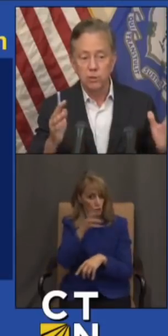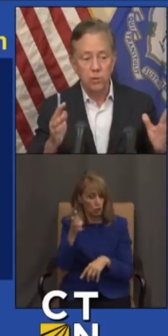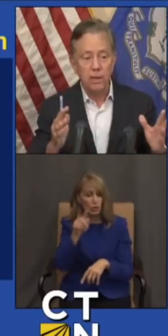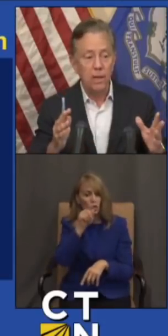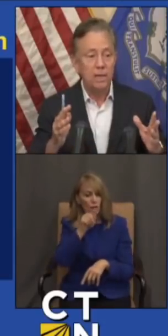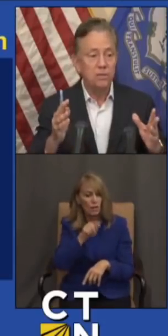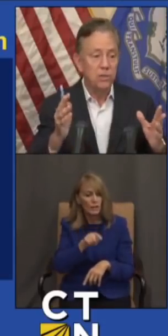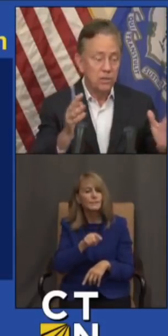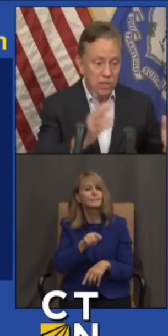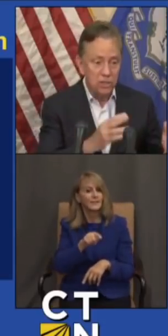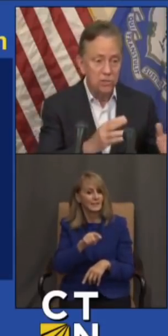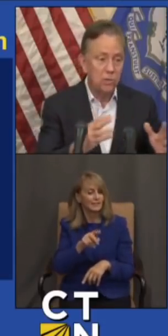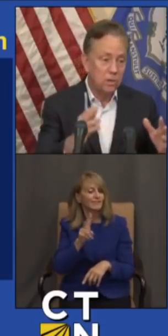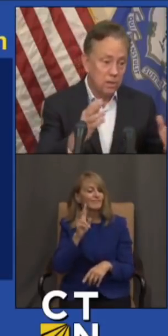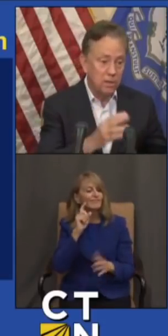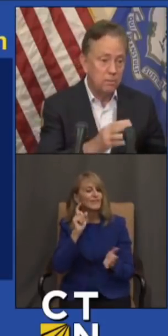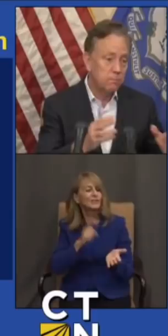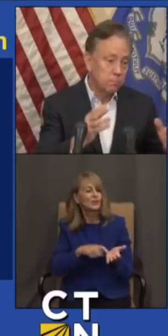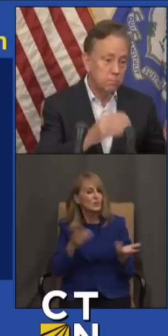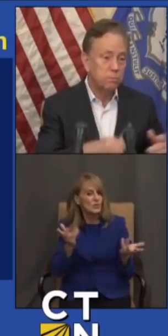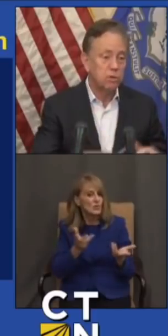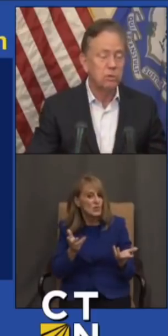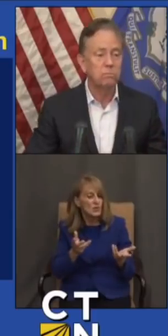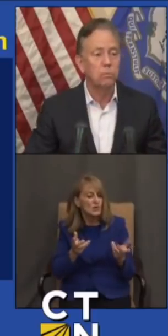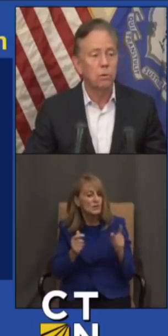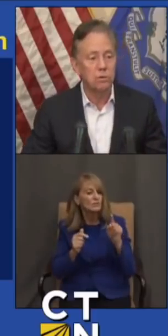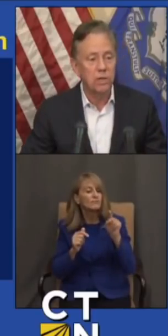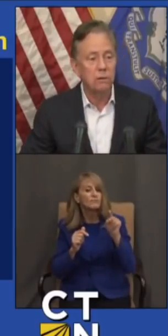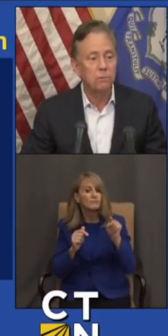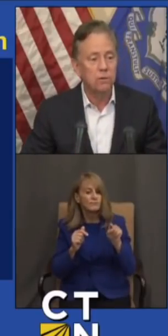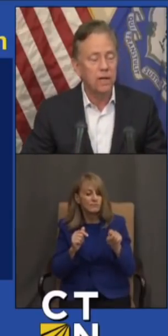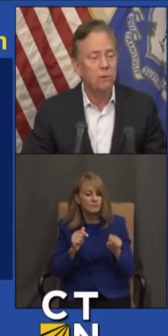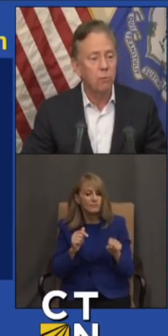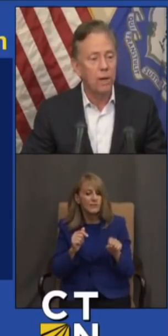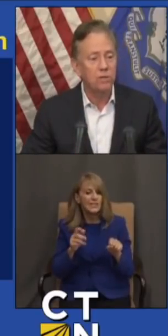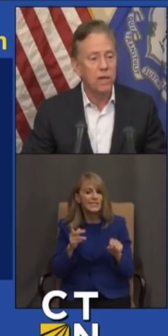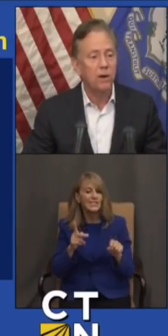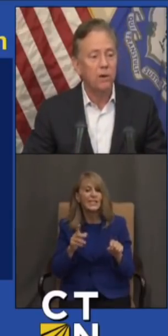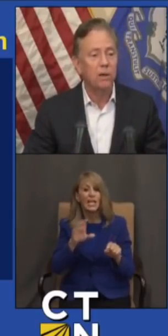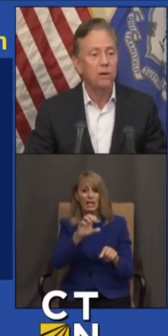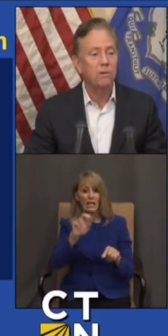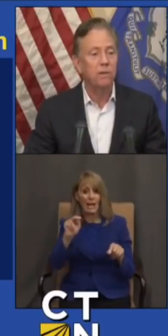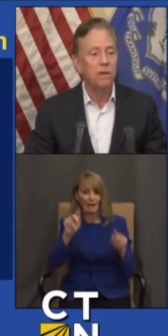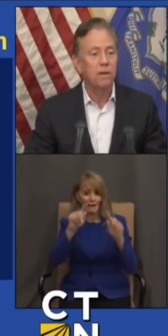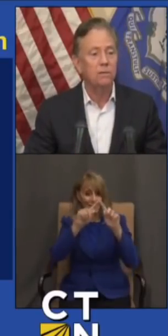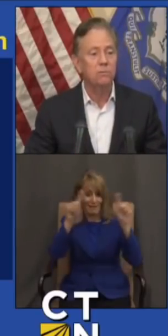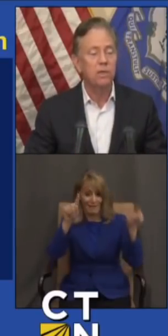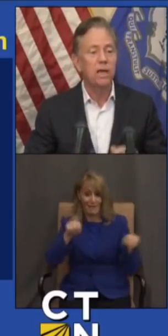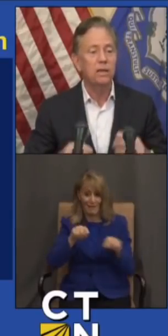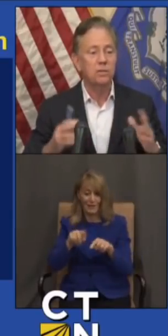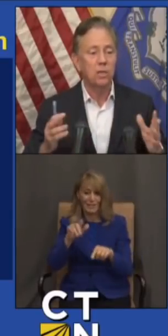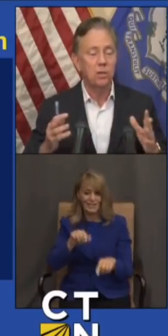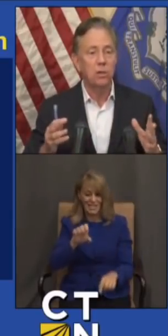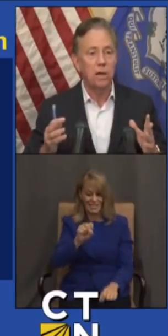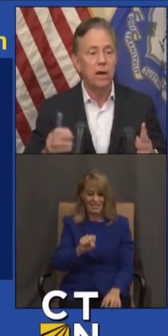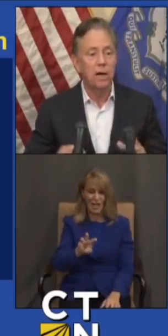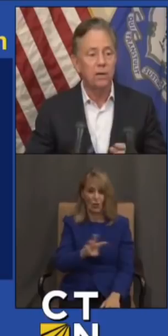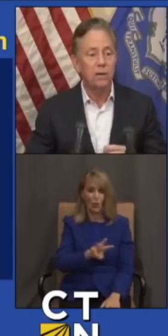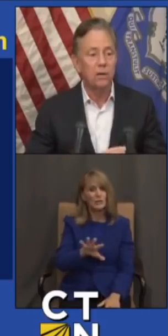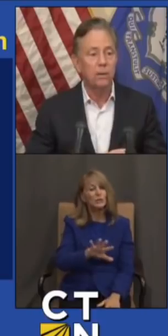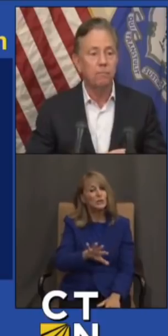there's some trend lines. You can see sort of the more southwest area of the state is a